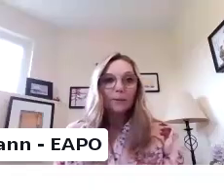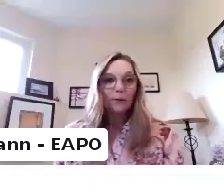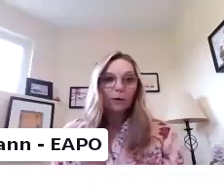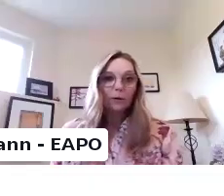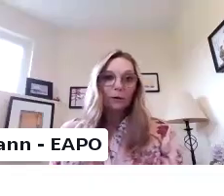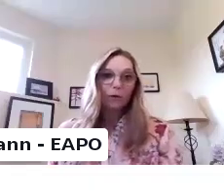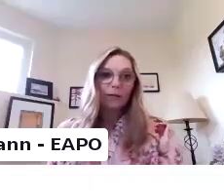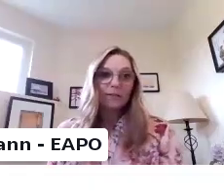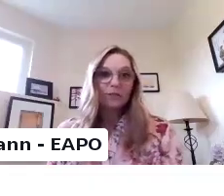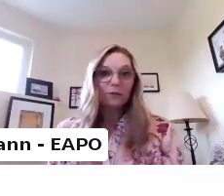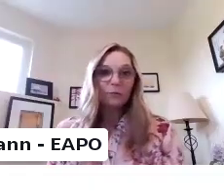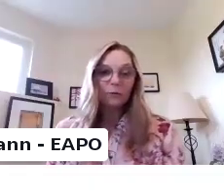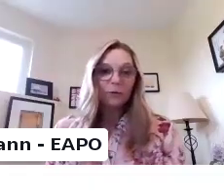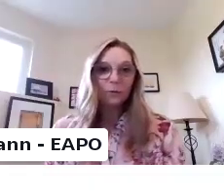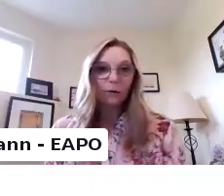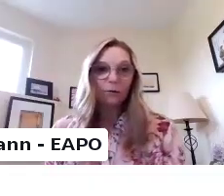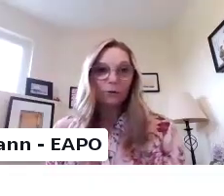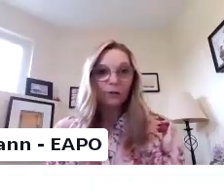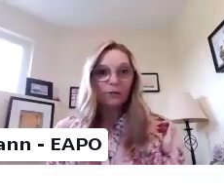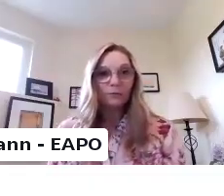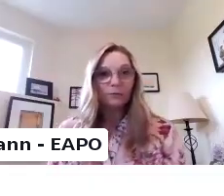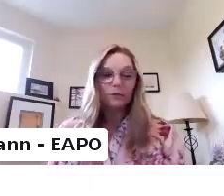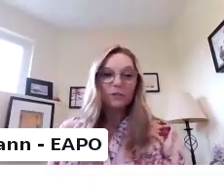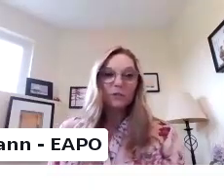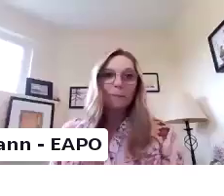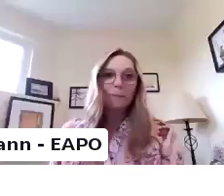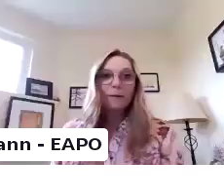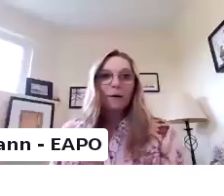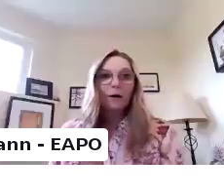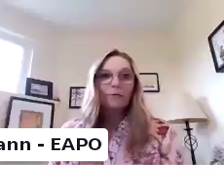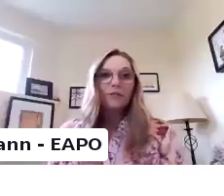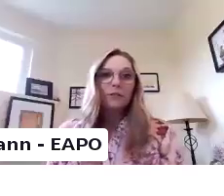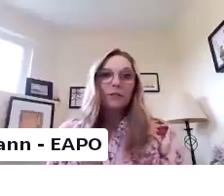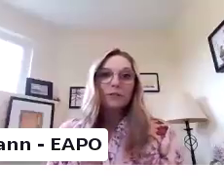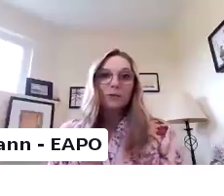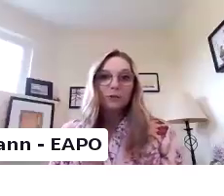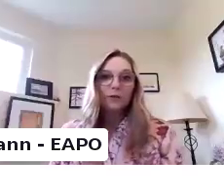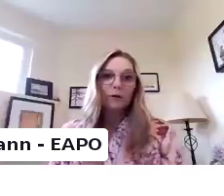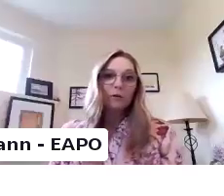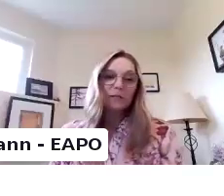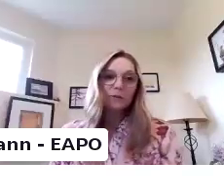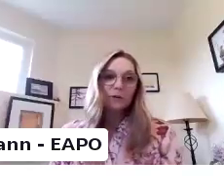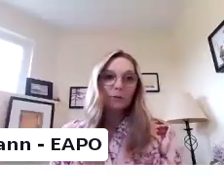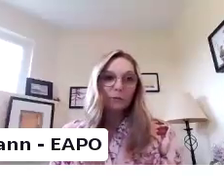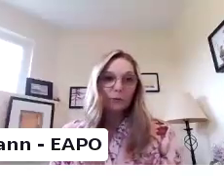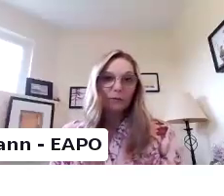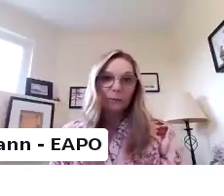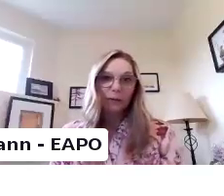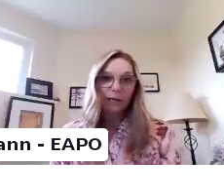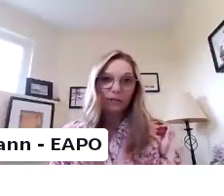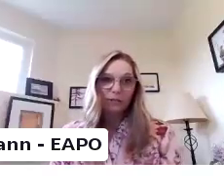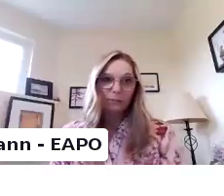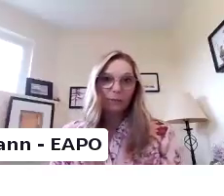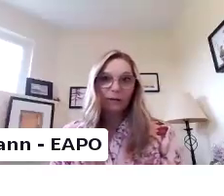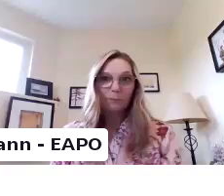Just a little bit about our organization for those who have joined us for the first time. Our vision is to ensure that all seniors are free